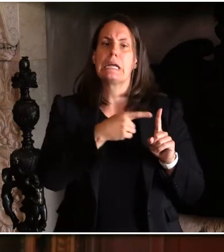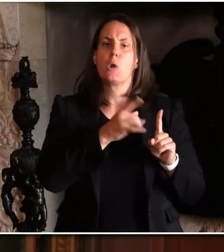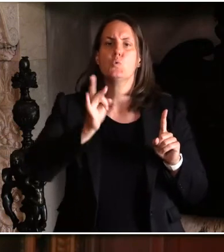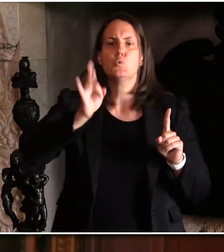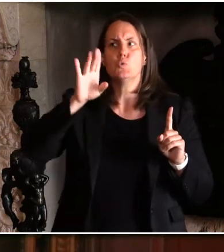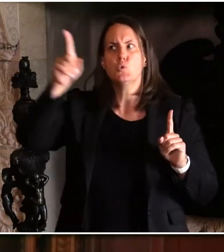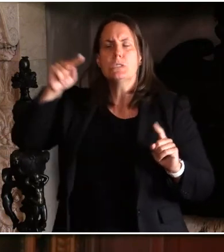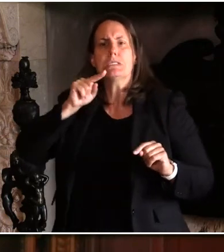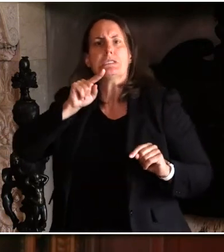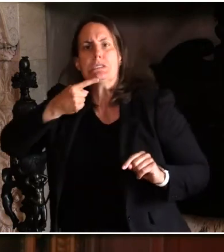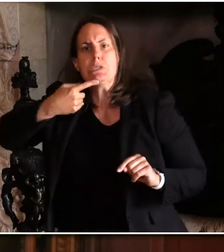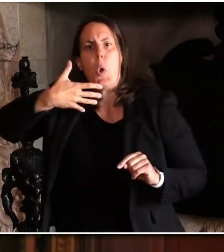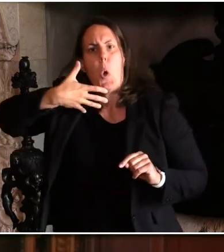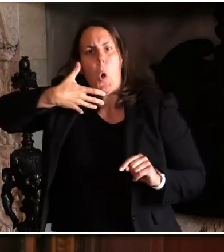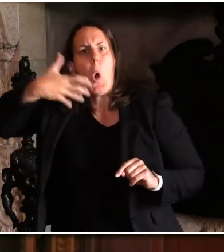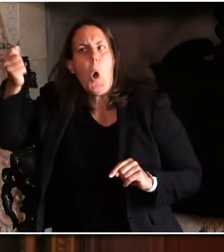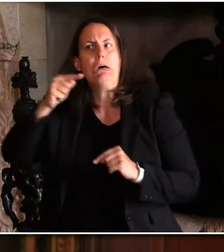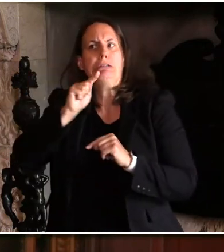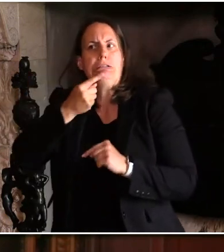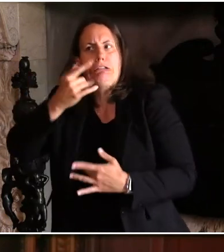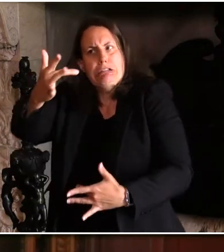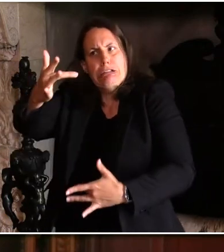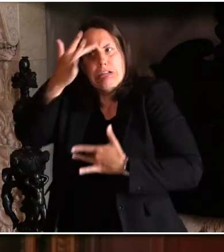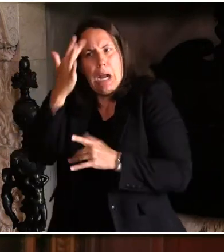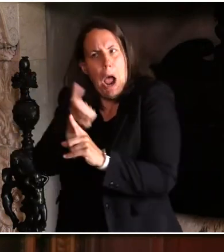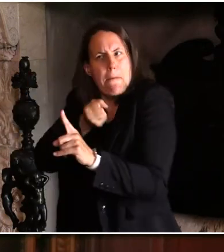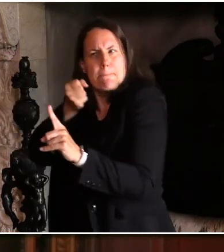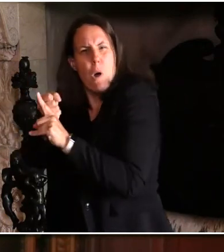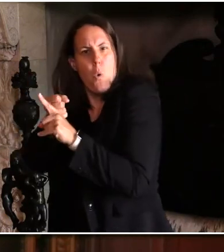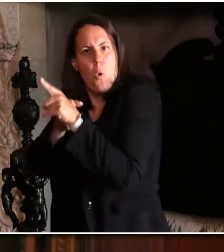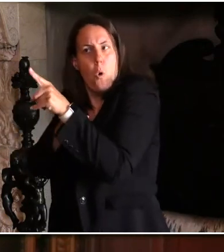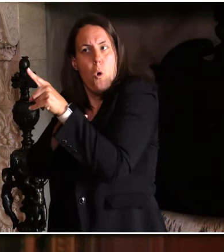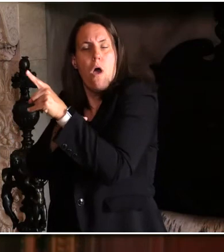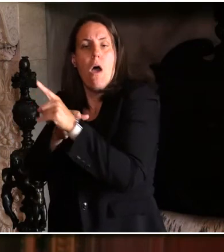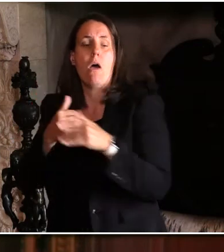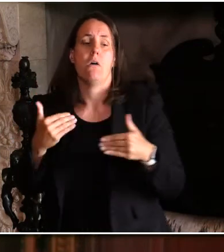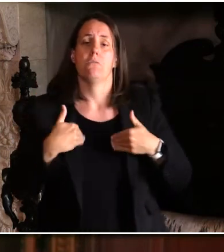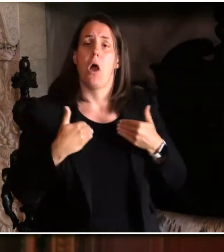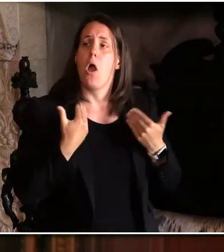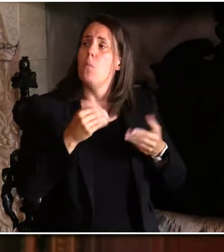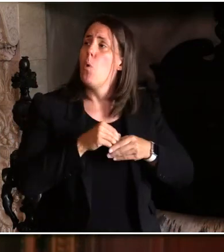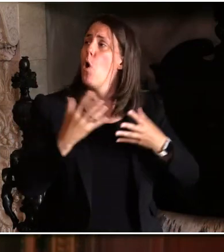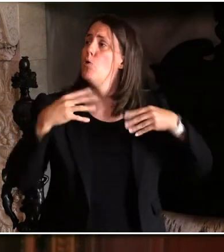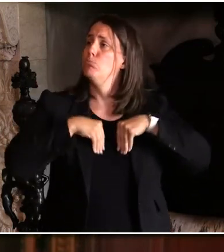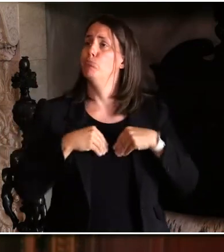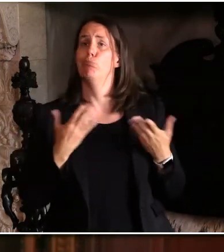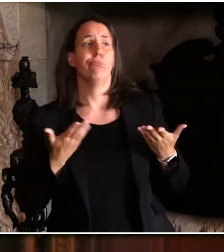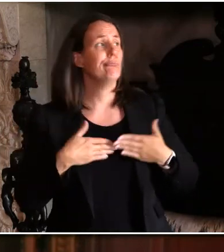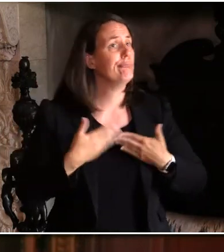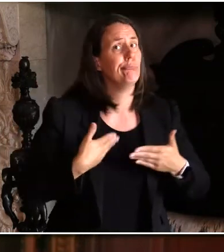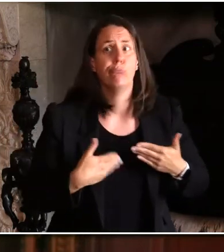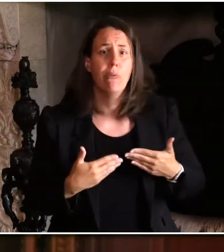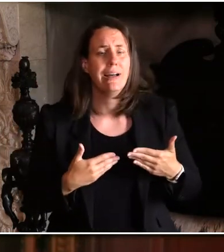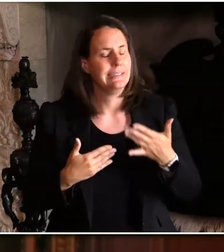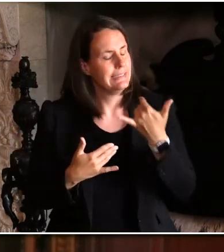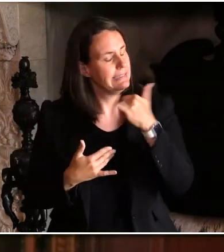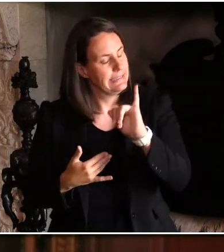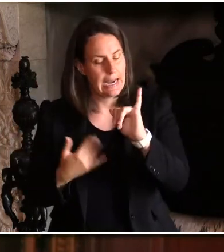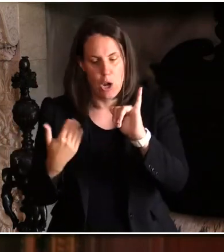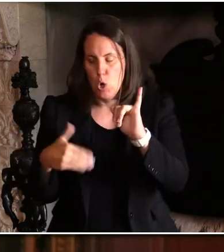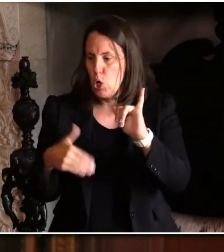requiring hospitalizations than young adults or children. But the likelihood of clusters of hotspots of